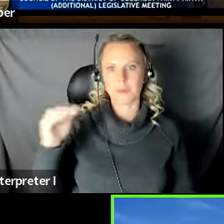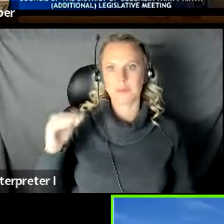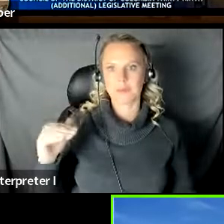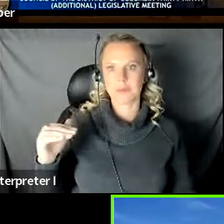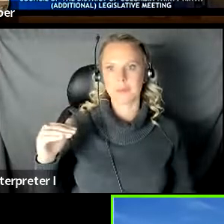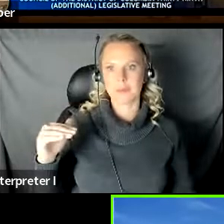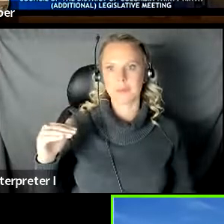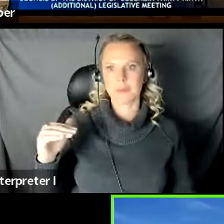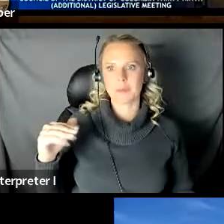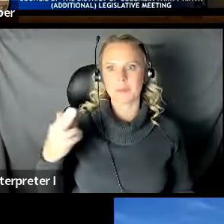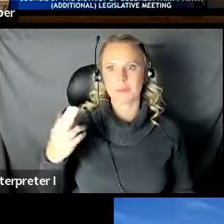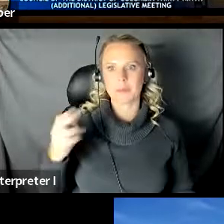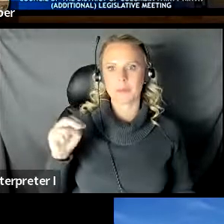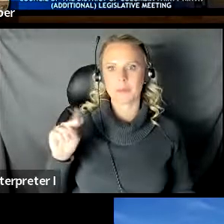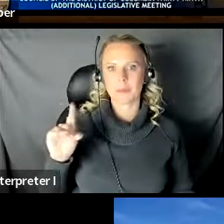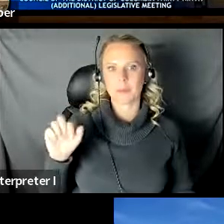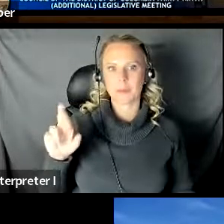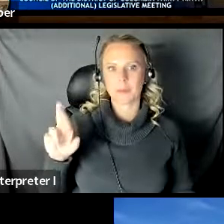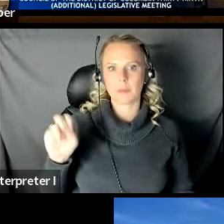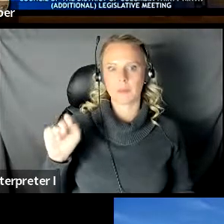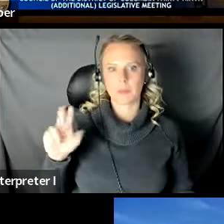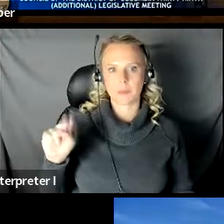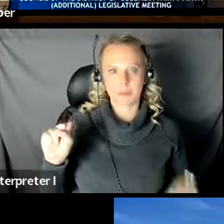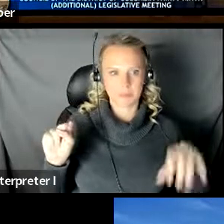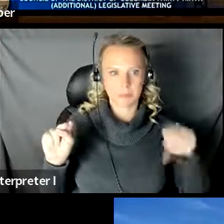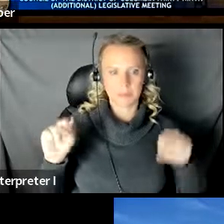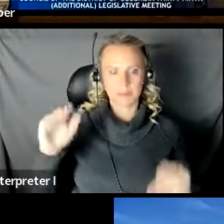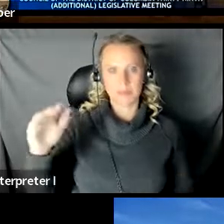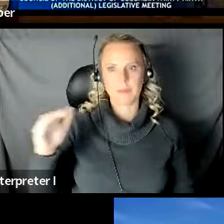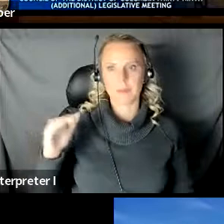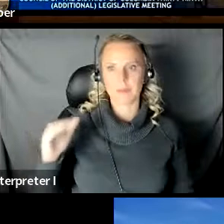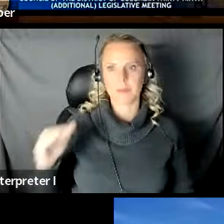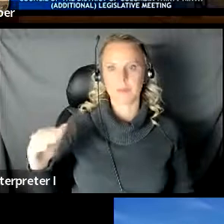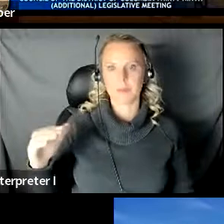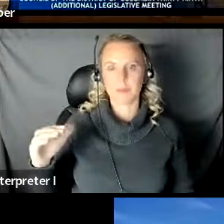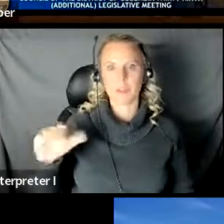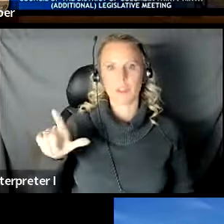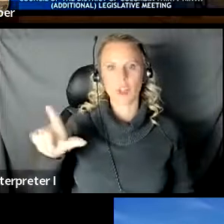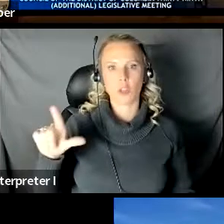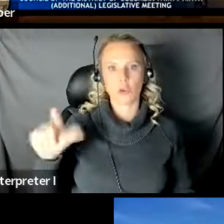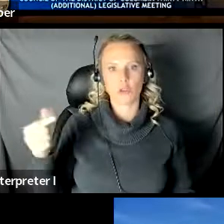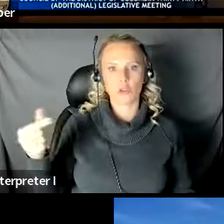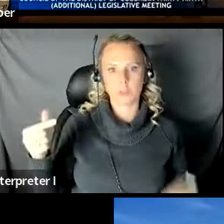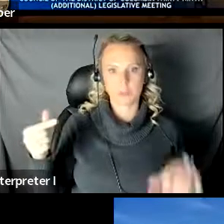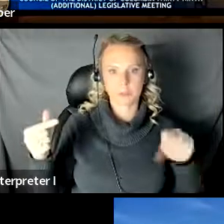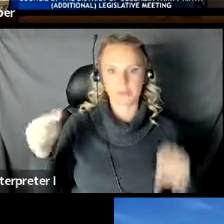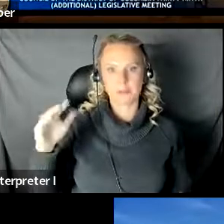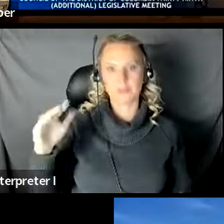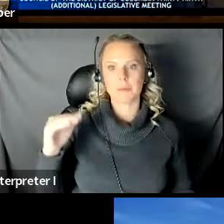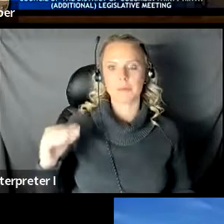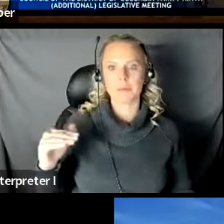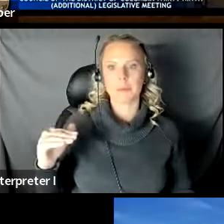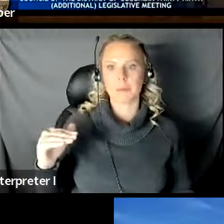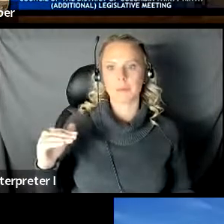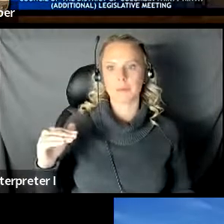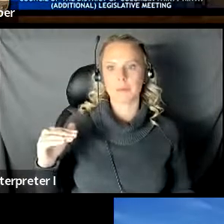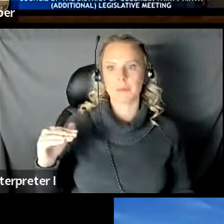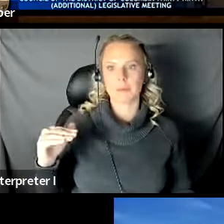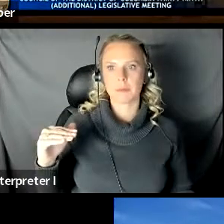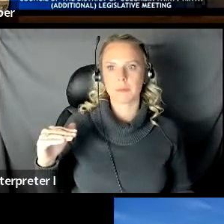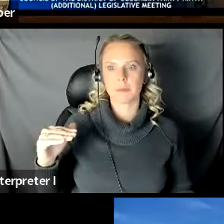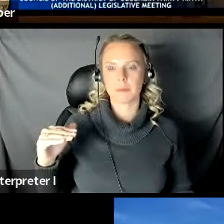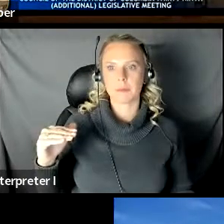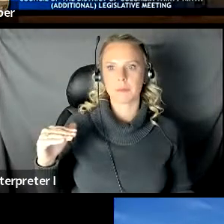votes yes. Councilmember Henderson. Yes. Councilmember Henderson votes yes. Councilmember Lewis George. Yes. Councilmember Lewis George votes